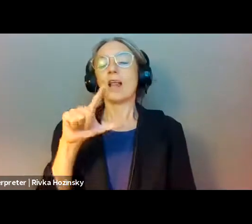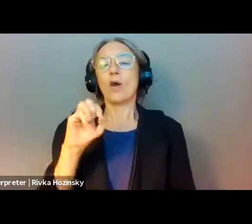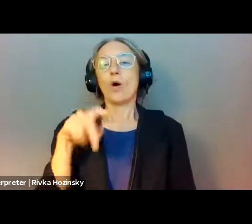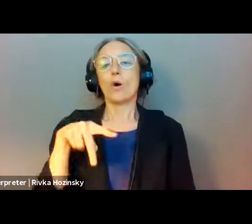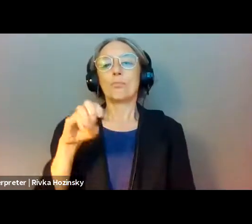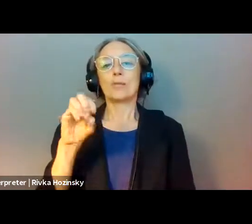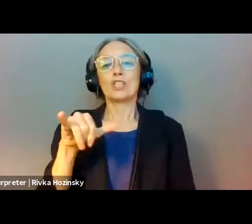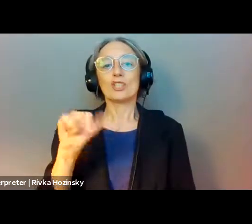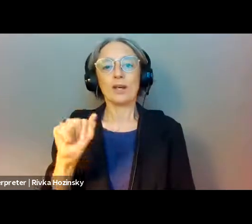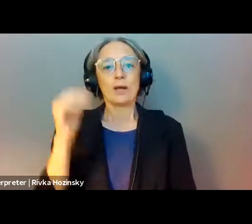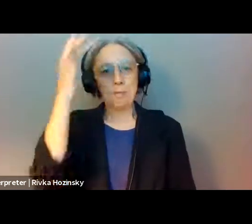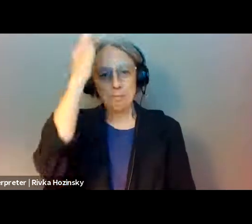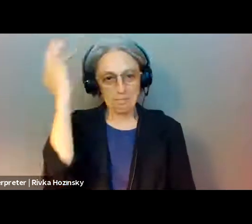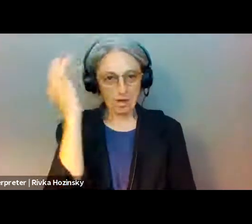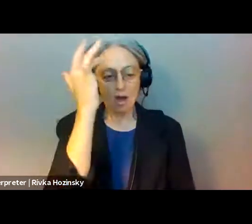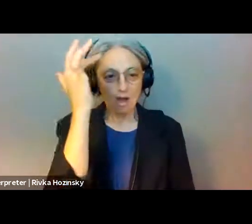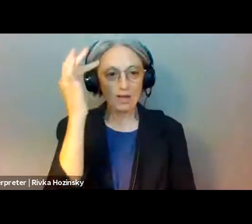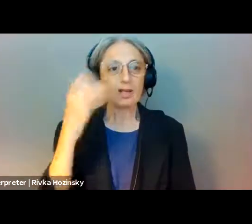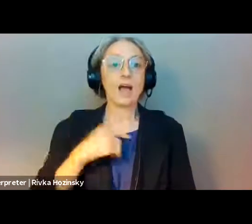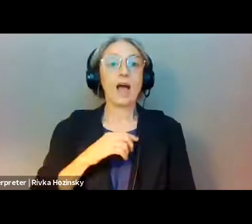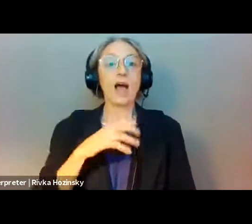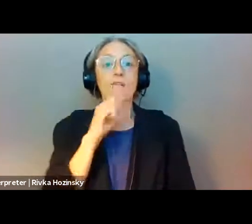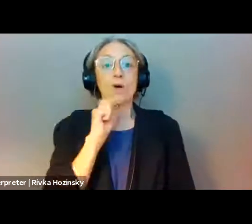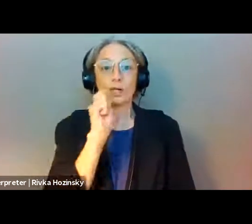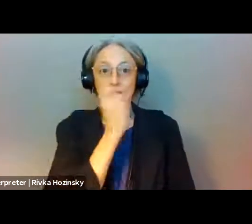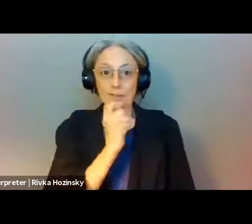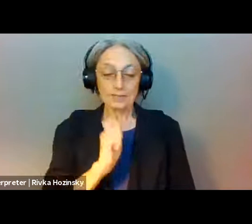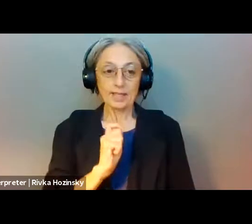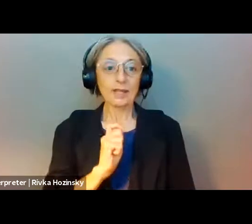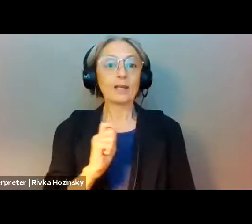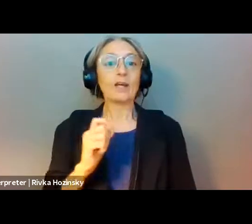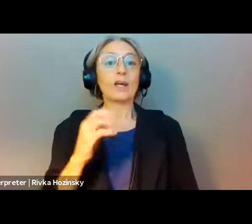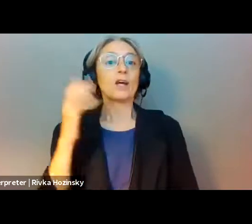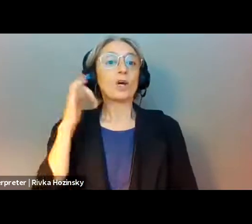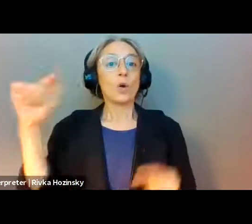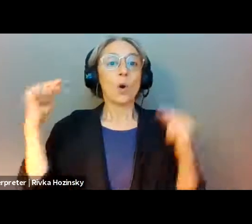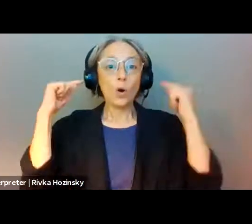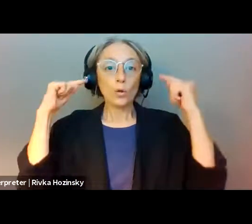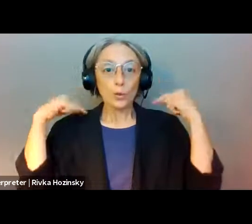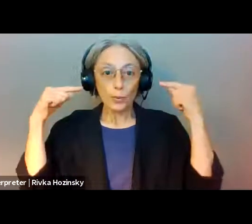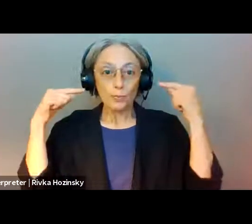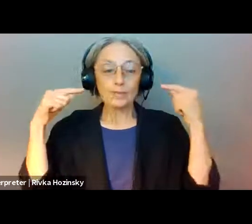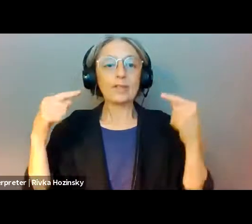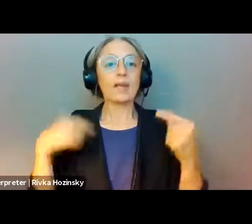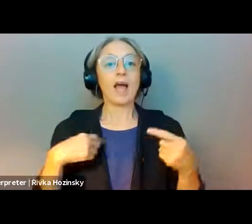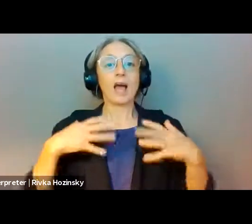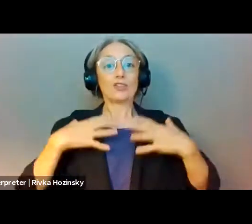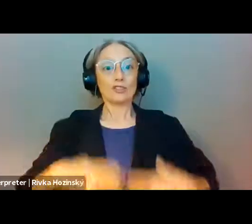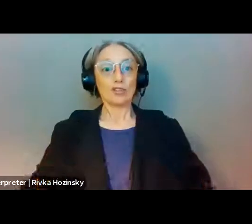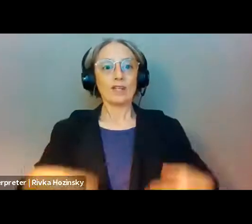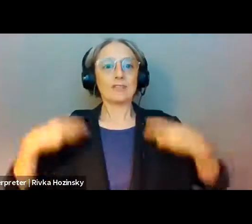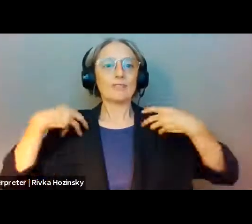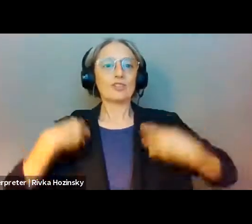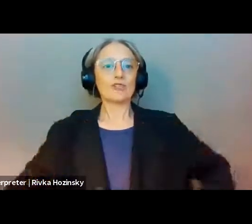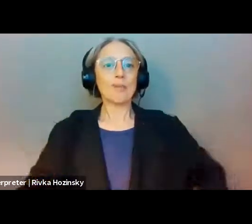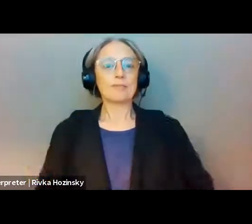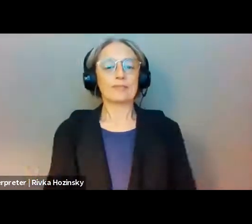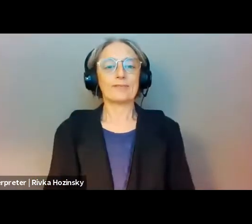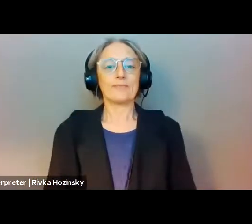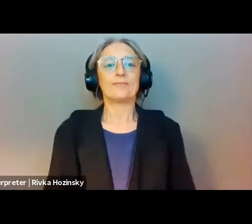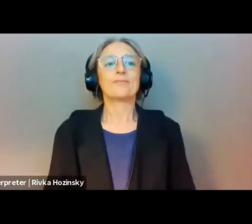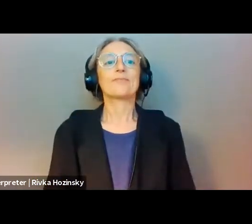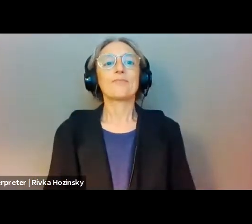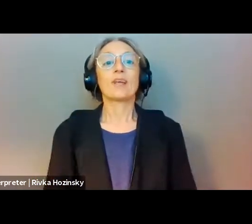wearing orange lipstick and gold hoops, and I'm wearing a striped dress. Thank you all for inviting me to